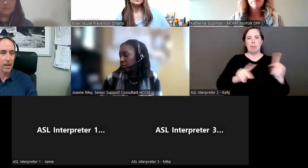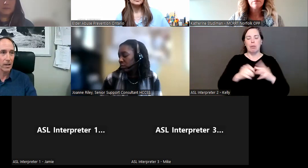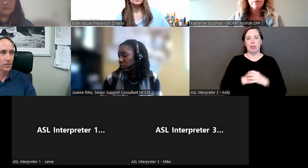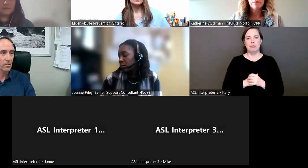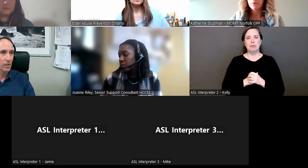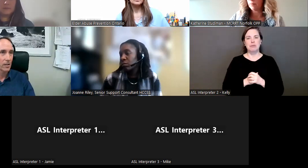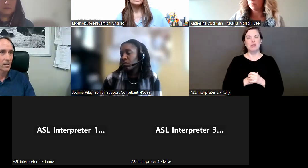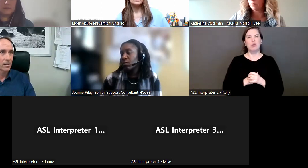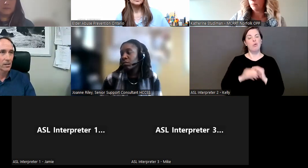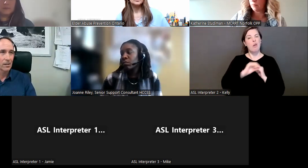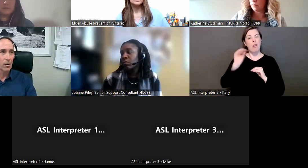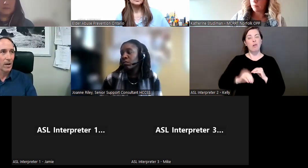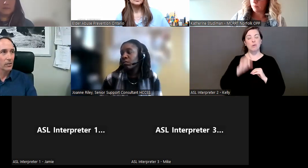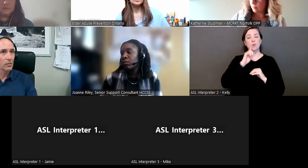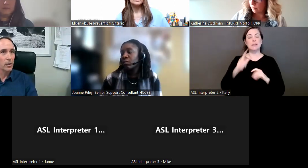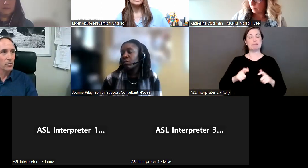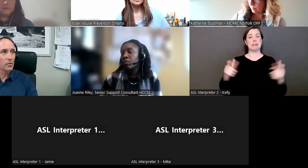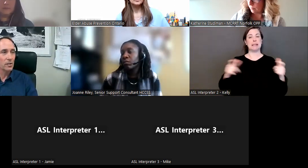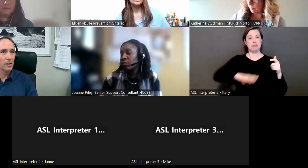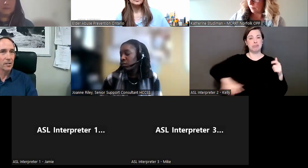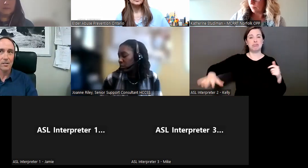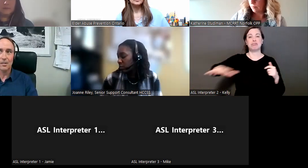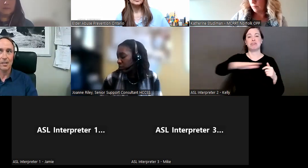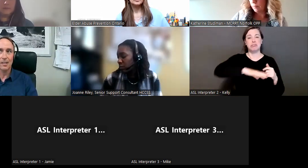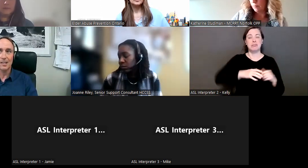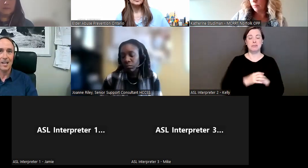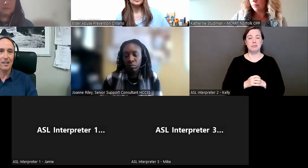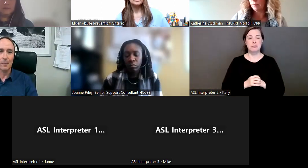Ottawa. And elder abuse